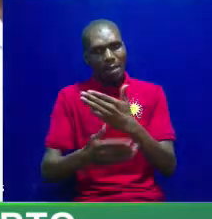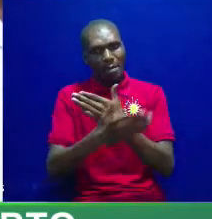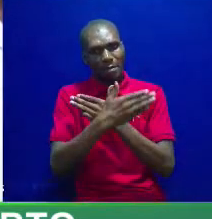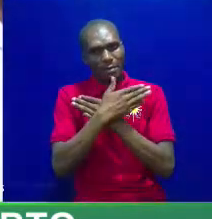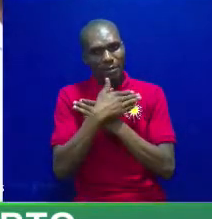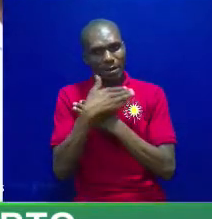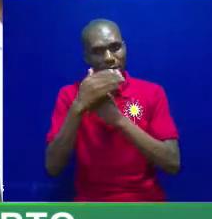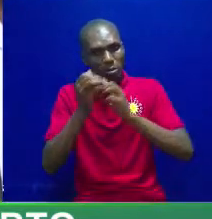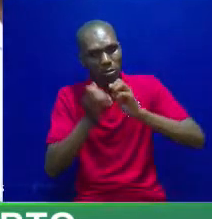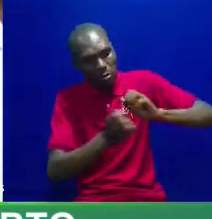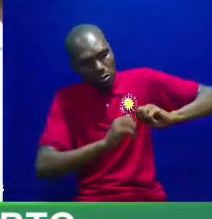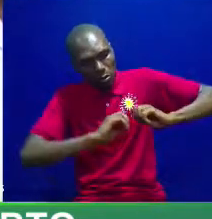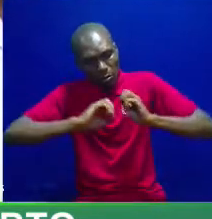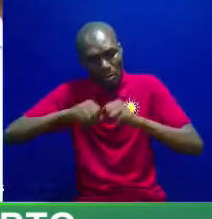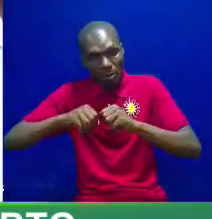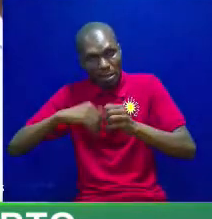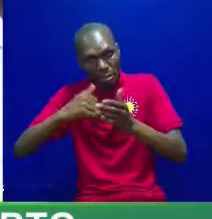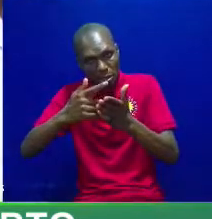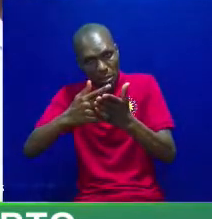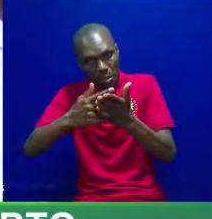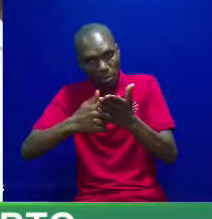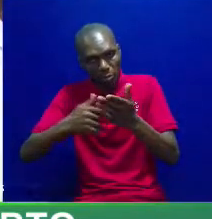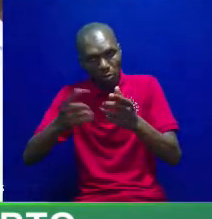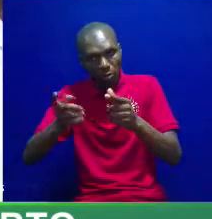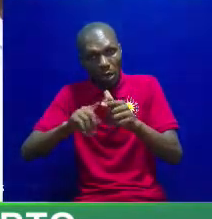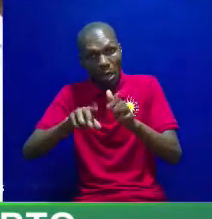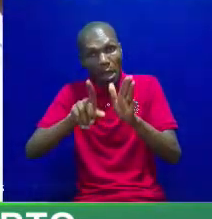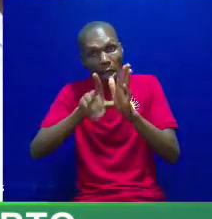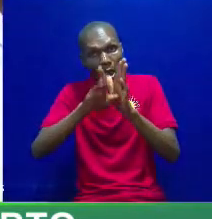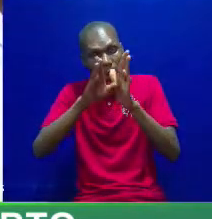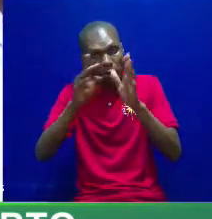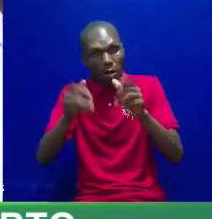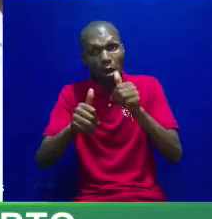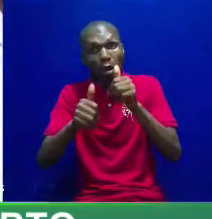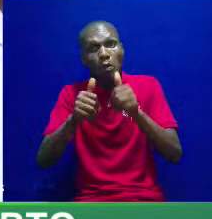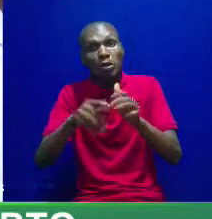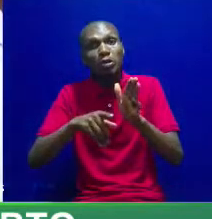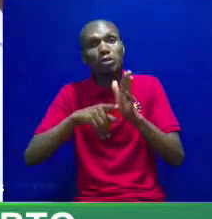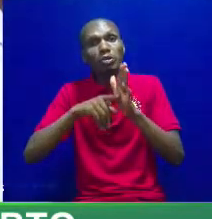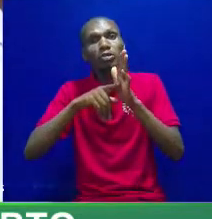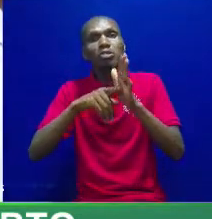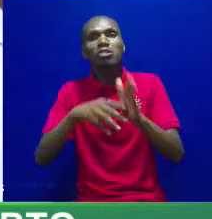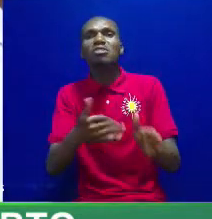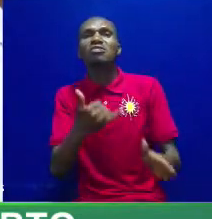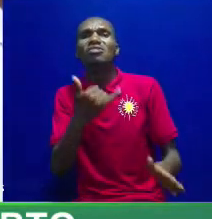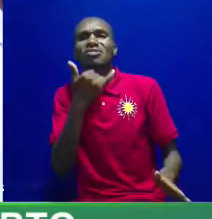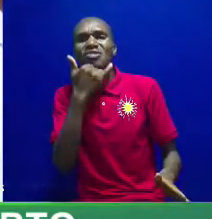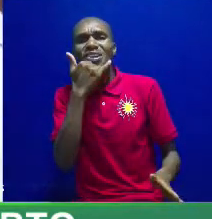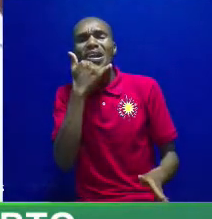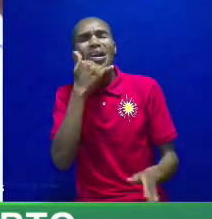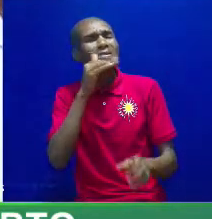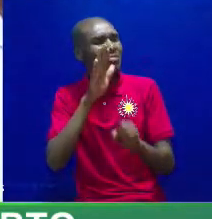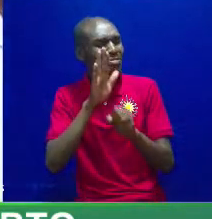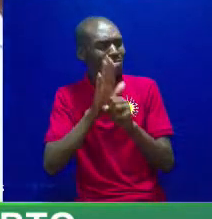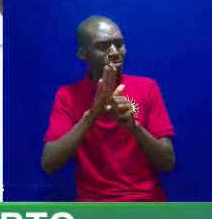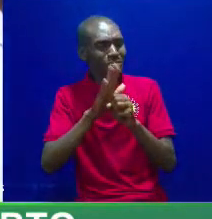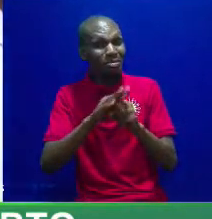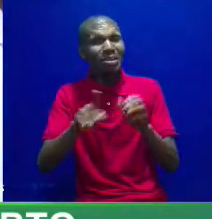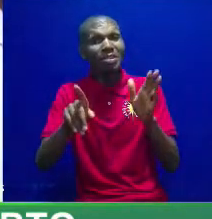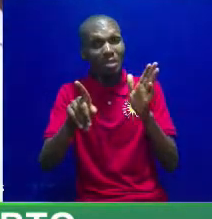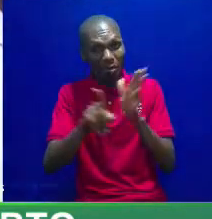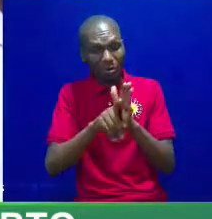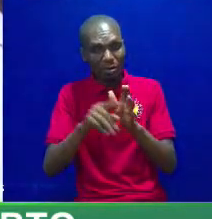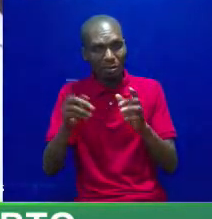Umabe is bringing a motion is bringing a law which makes it illegal completely if there are any loop of SSD chiko